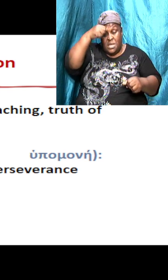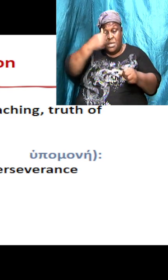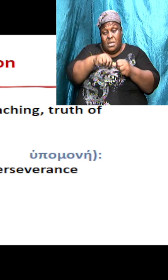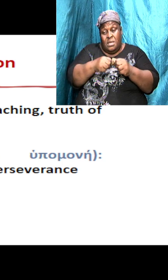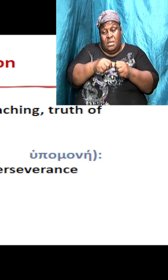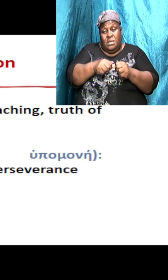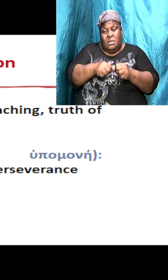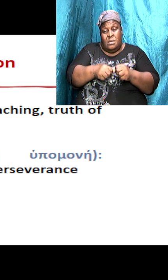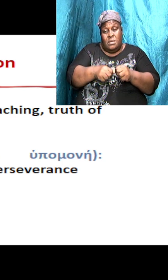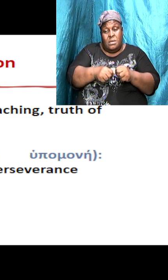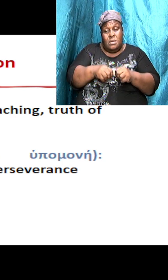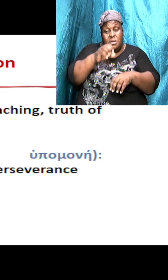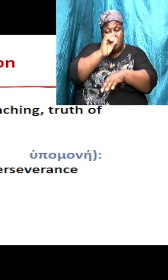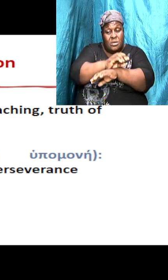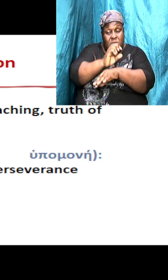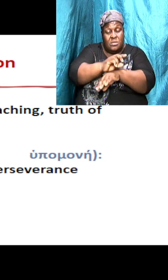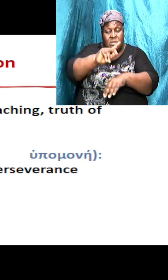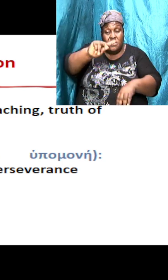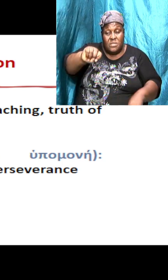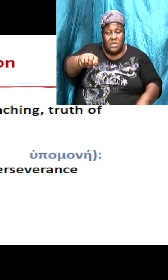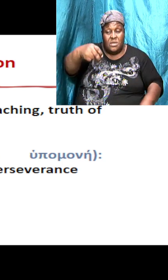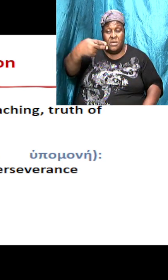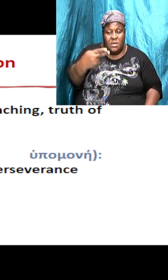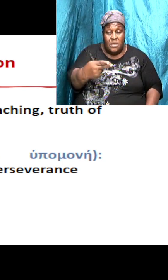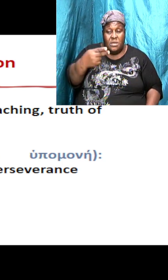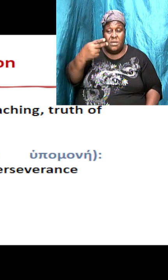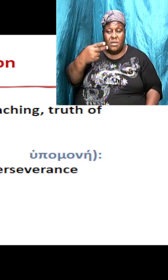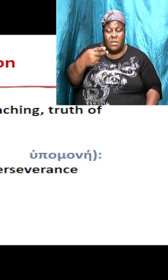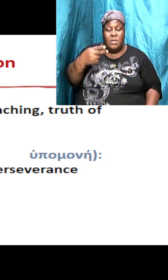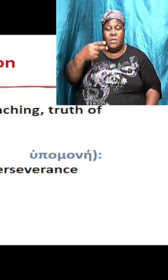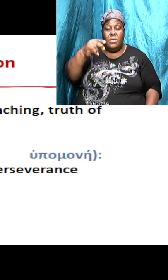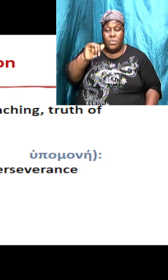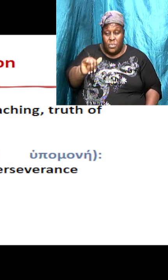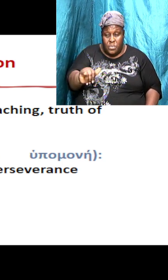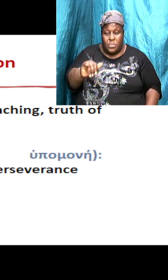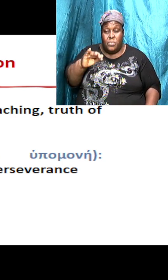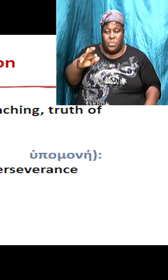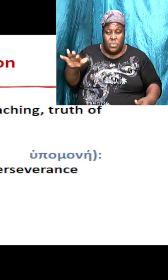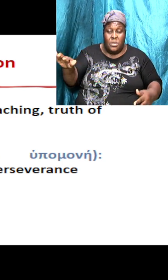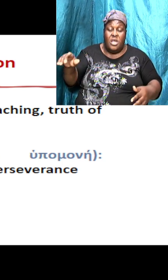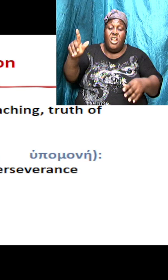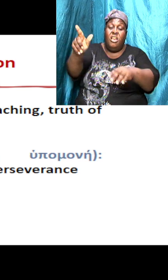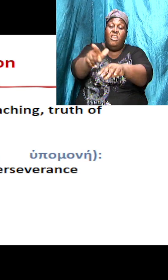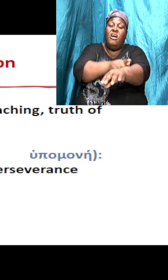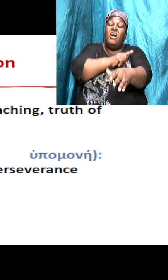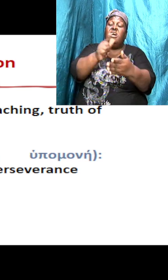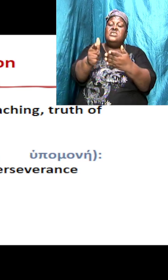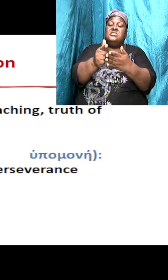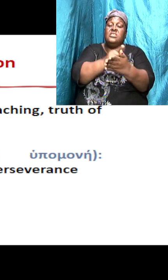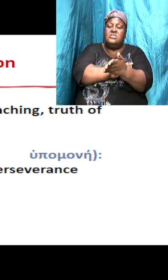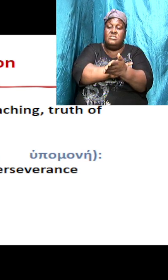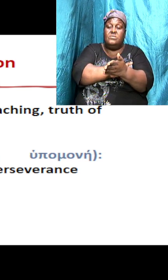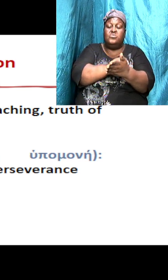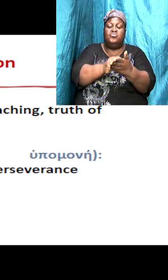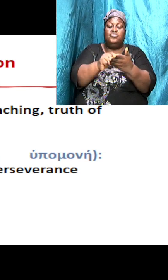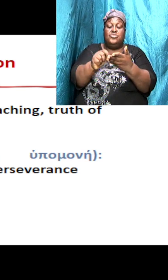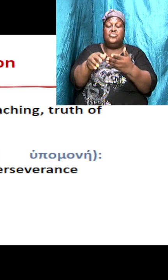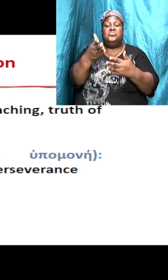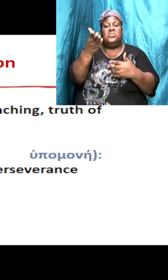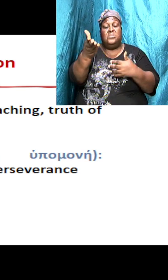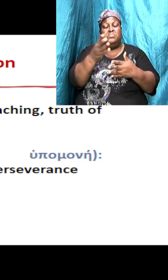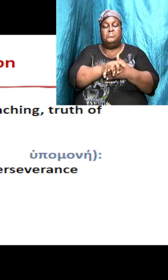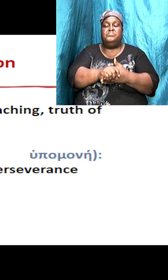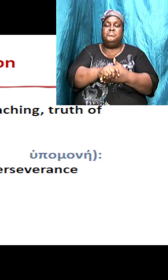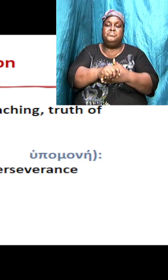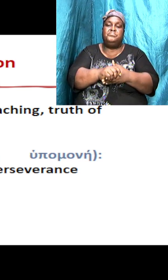church, Thyatira, the longest letter was written to them. And it had,